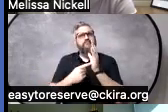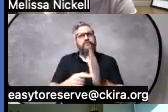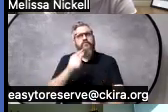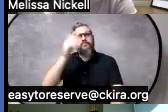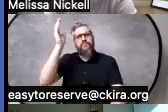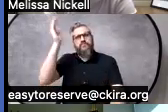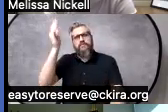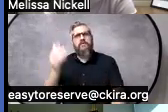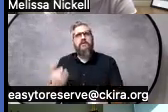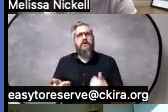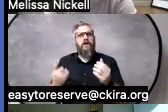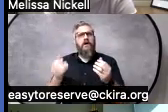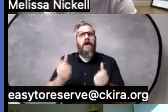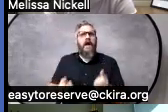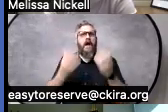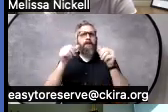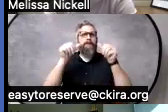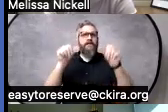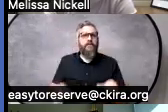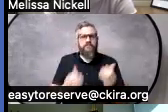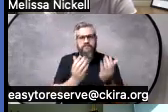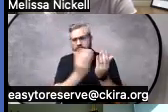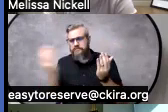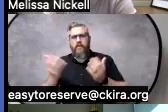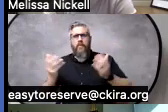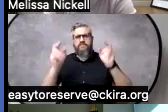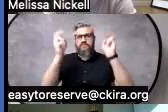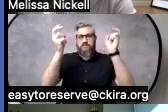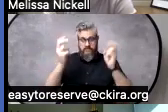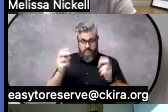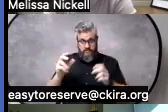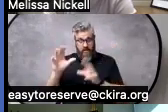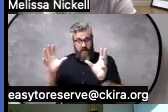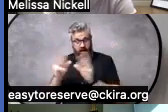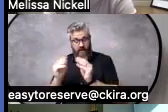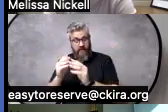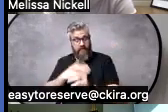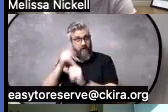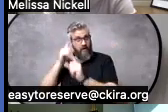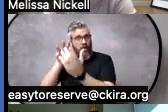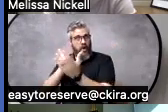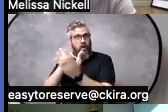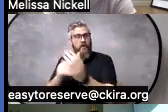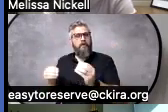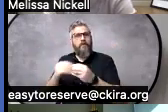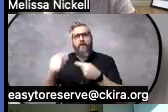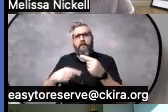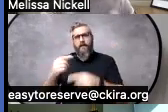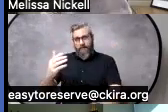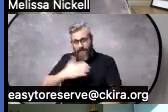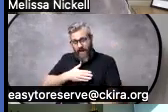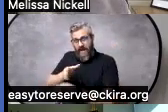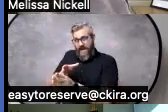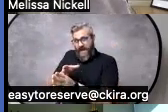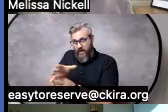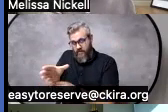the number of the posters, and then what the title is. At conferences, my main goal is to learn more about my specific area. So I